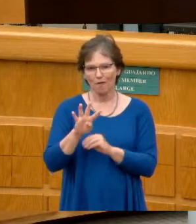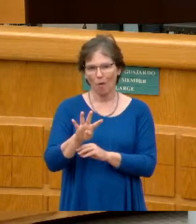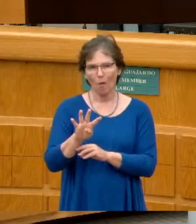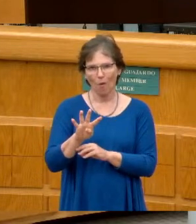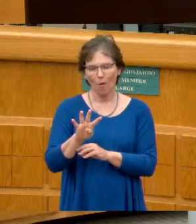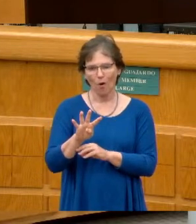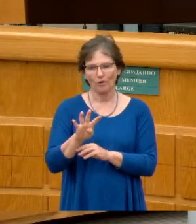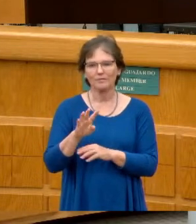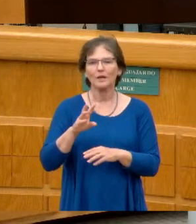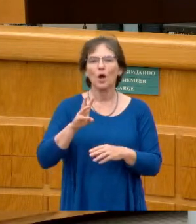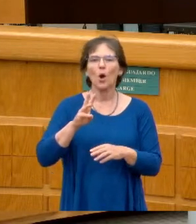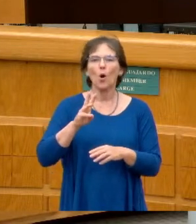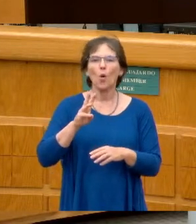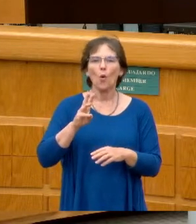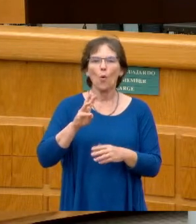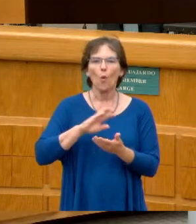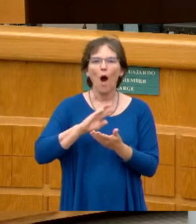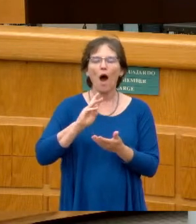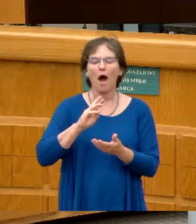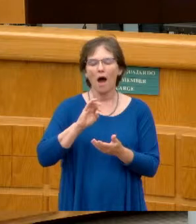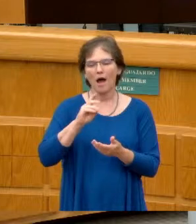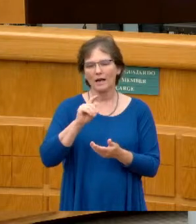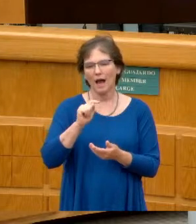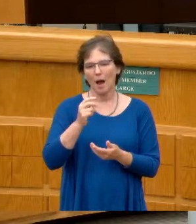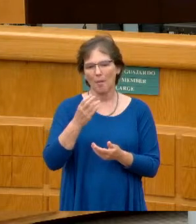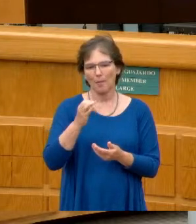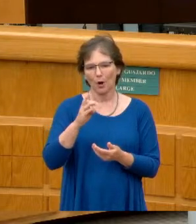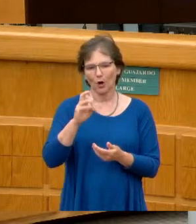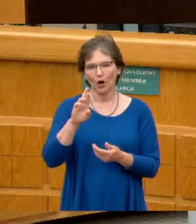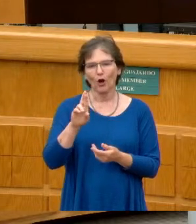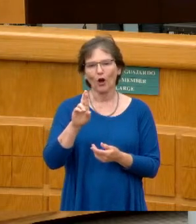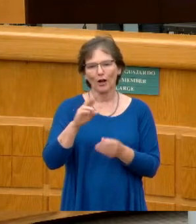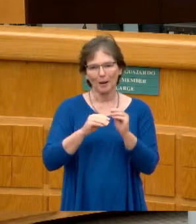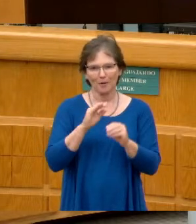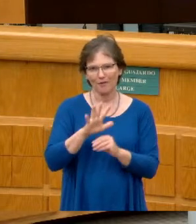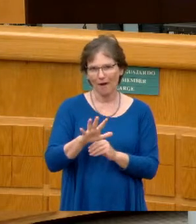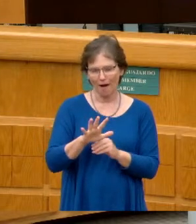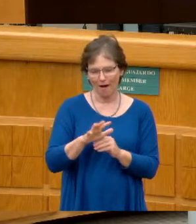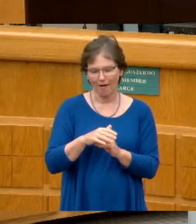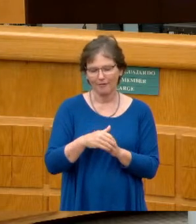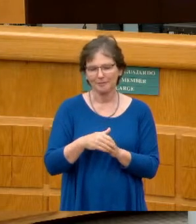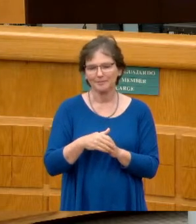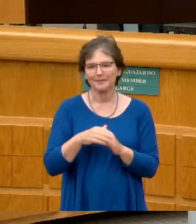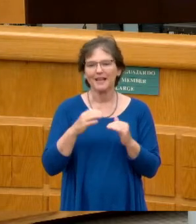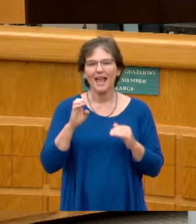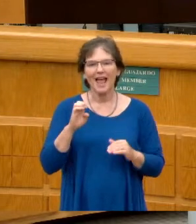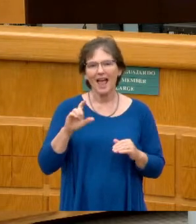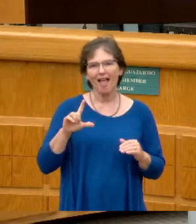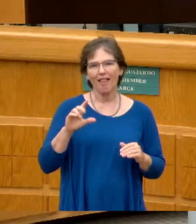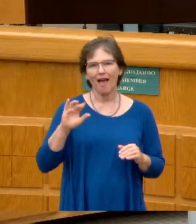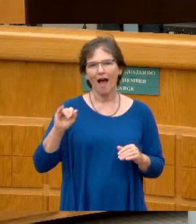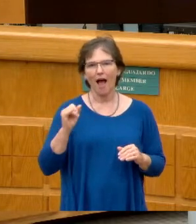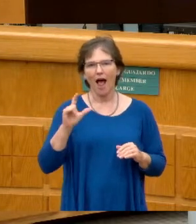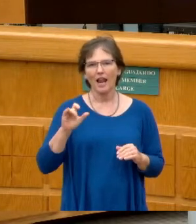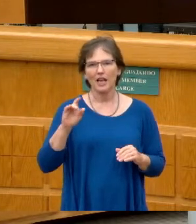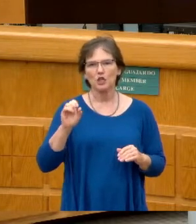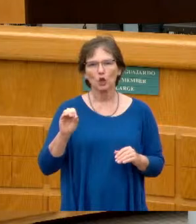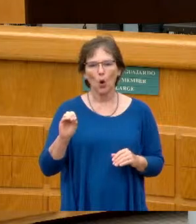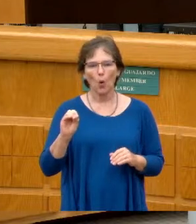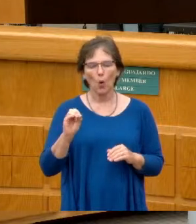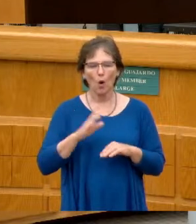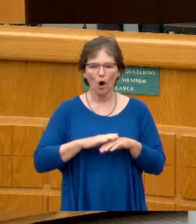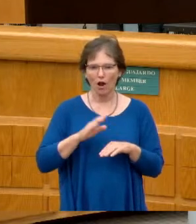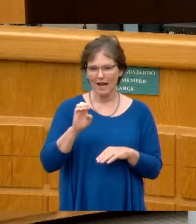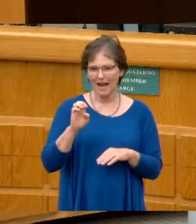like our inspectors have gone to the island for a while, which is a good place to go, and they're finding a lot of places in compliance, so we appreciate that.